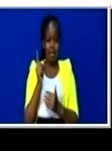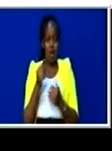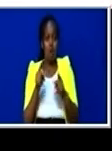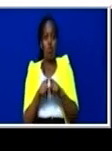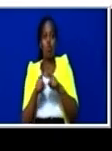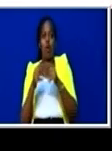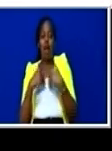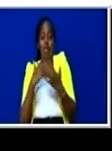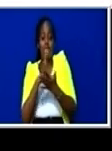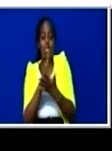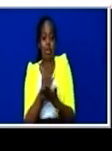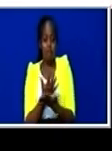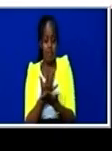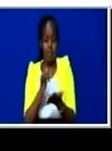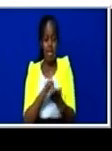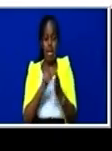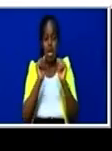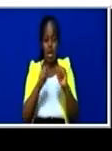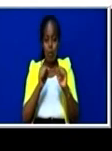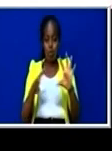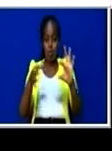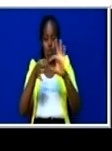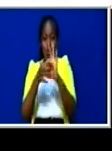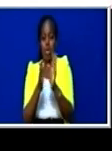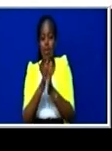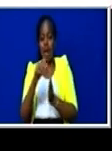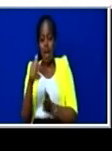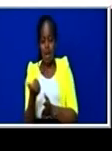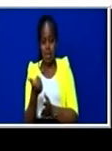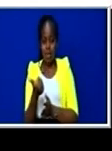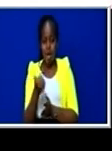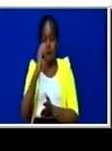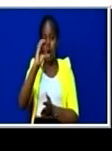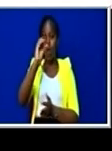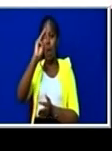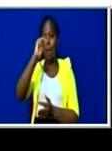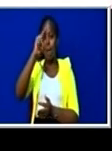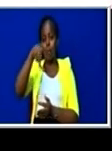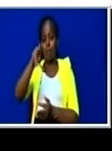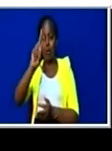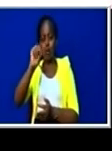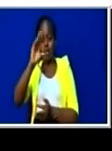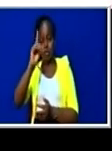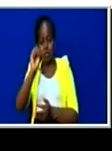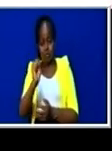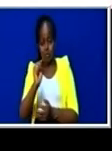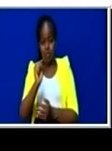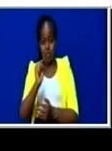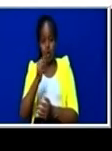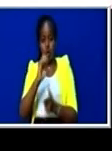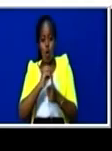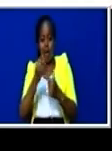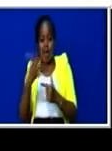some proteins that are able to combine with other compounds or with other compounds or